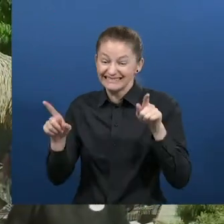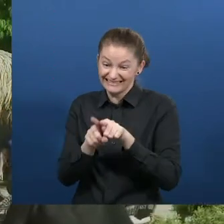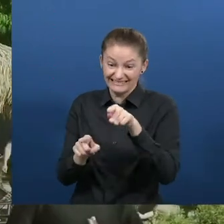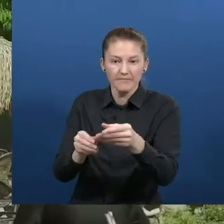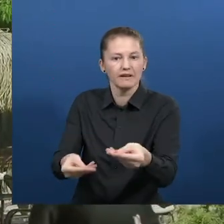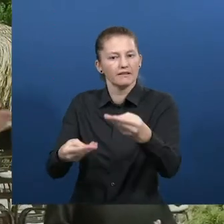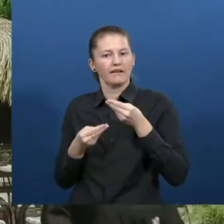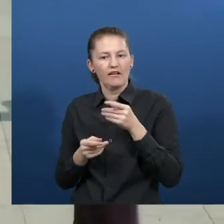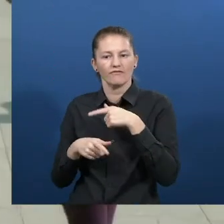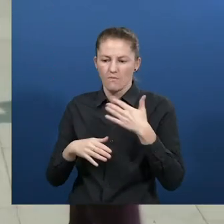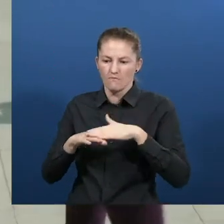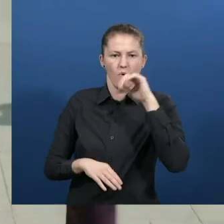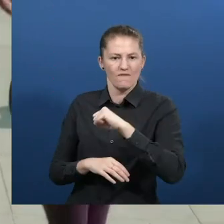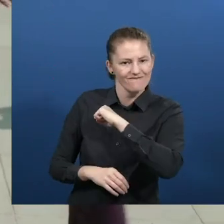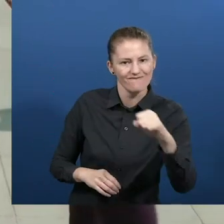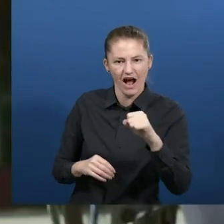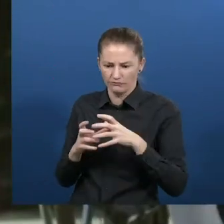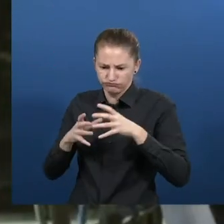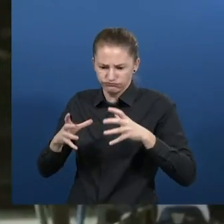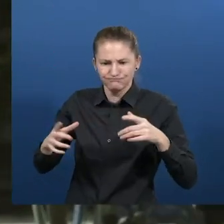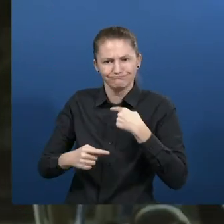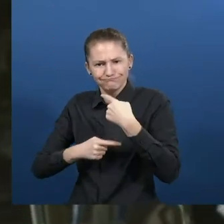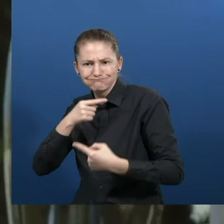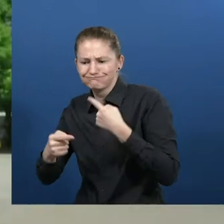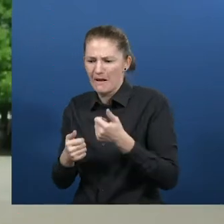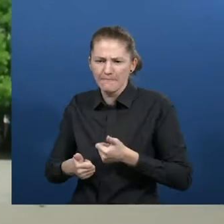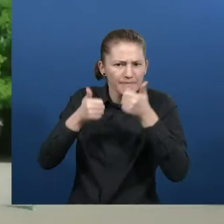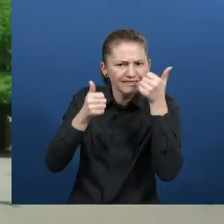to tackle the issues that each country faces.